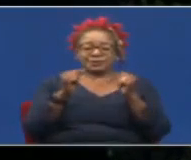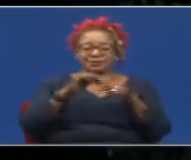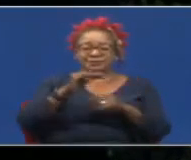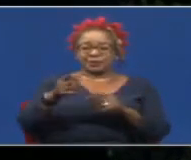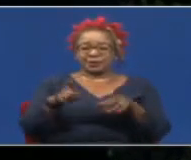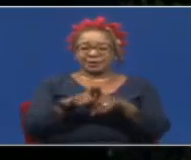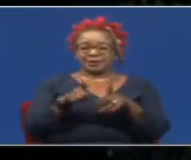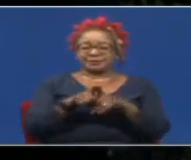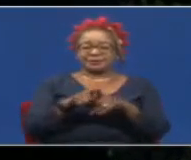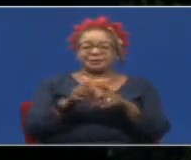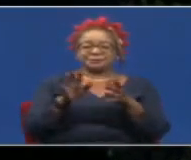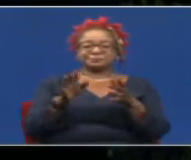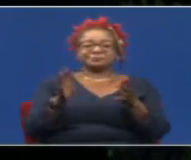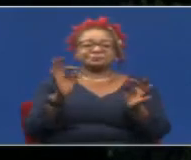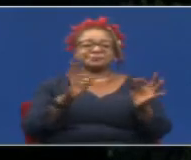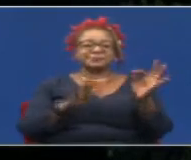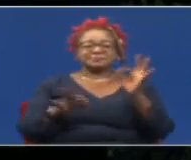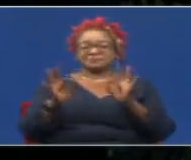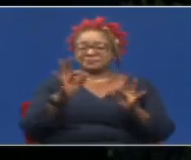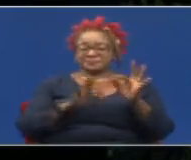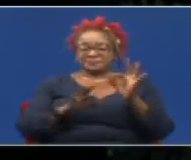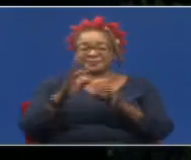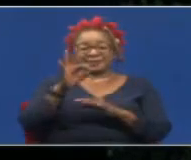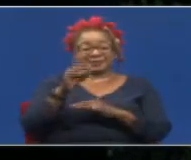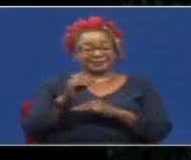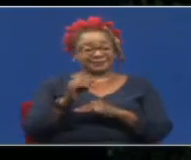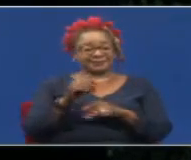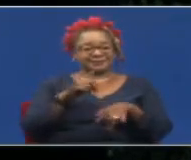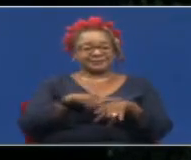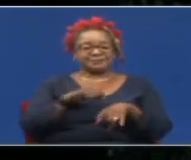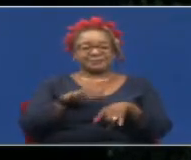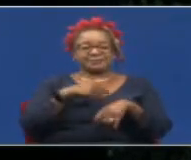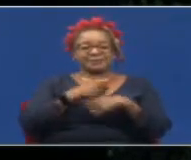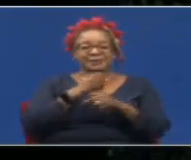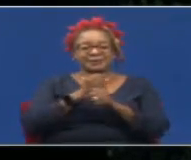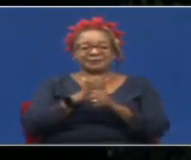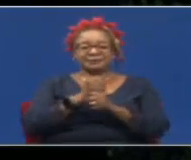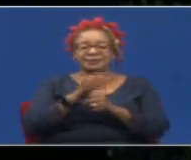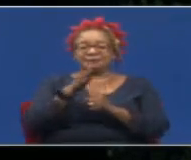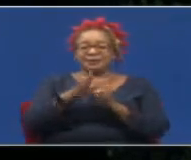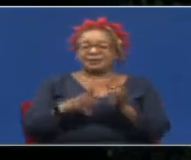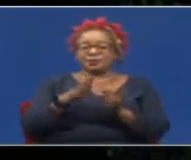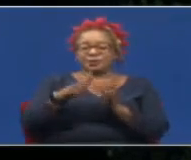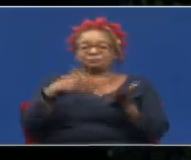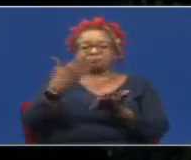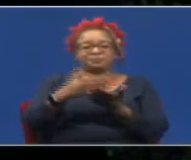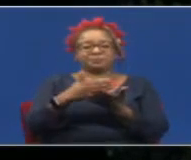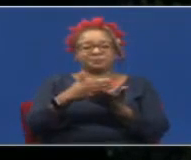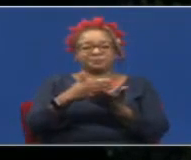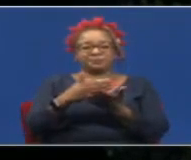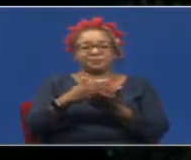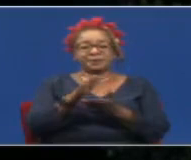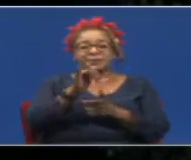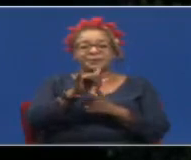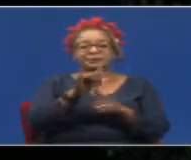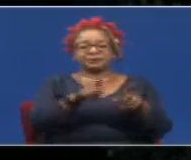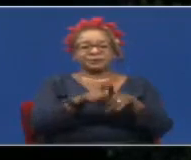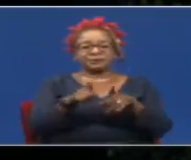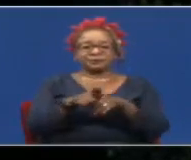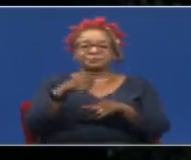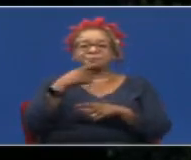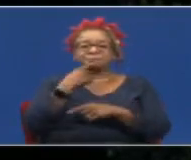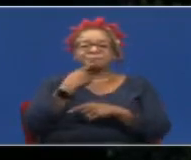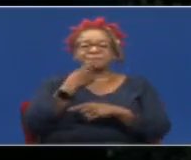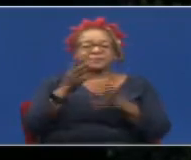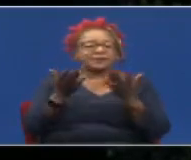they made merry. That was in 1930, thus effectively cutting short the progression of the railway to northern Kenya. It also goes on